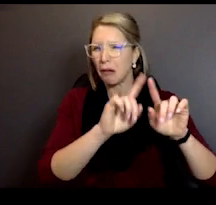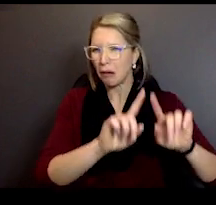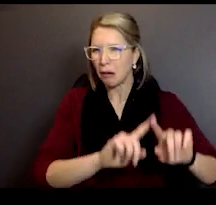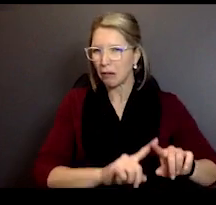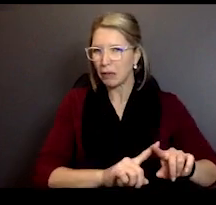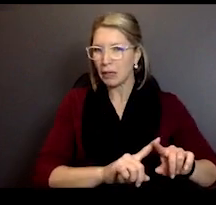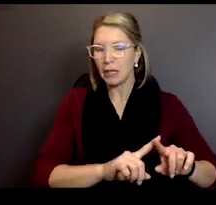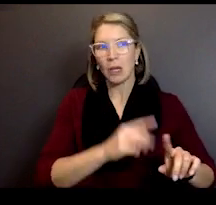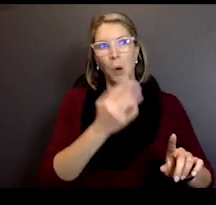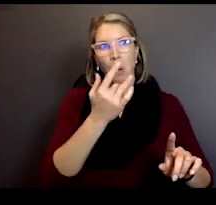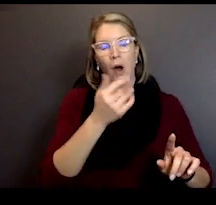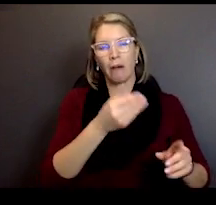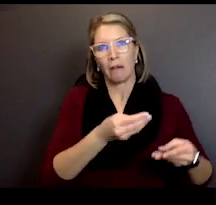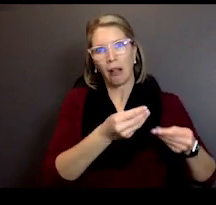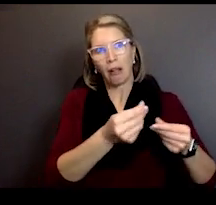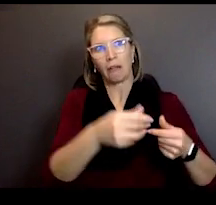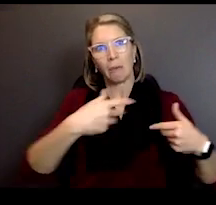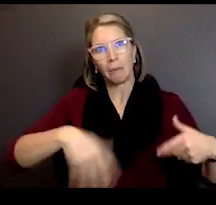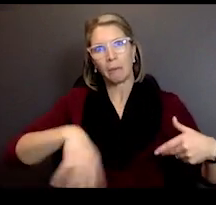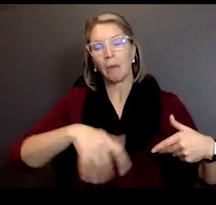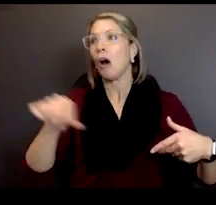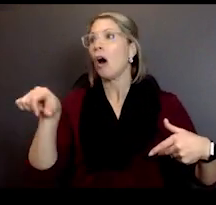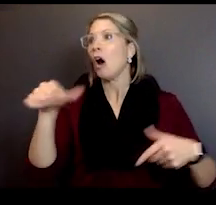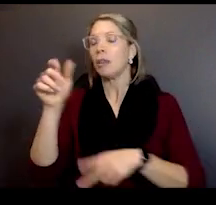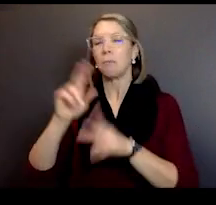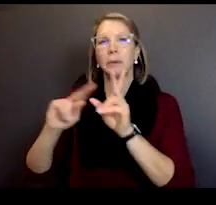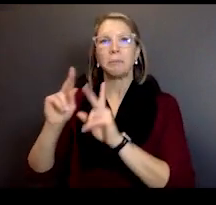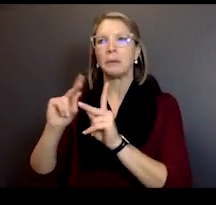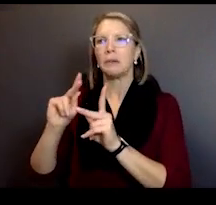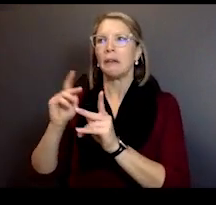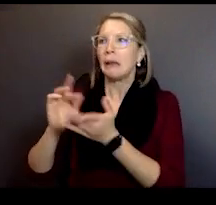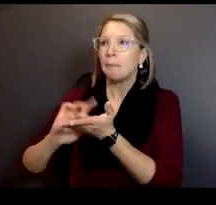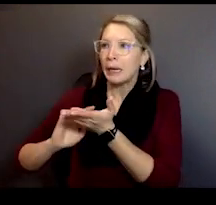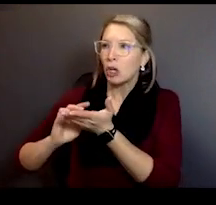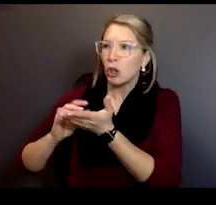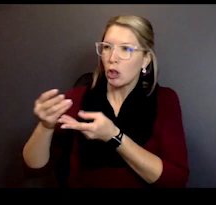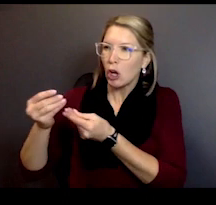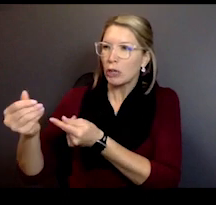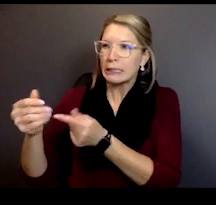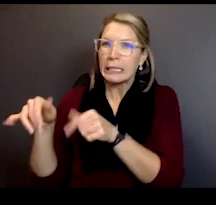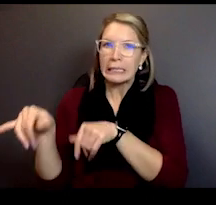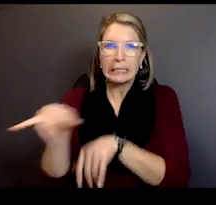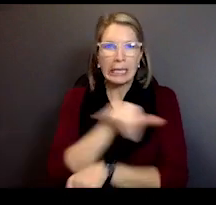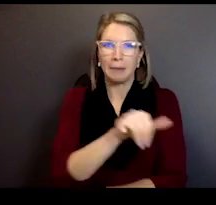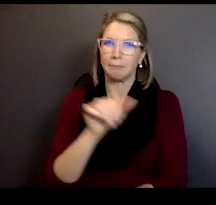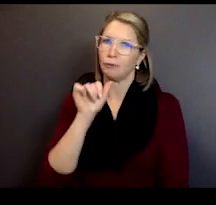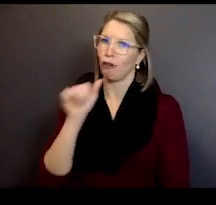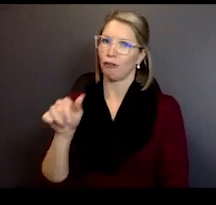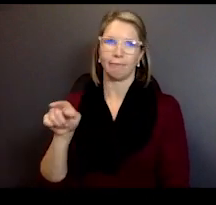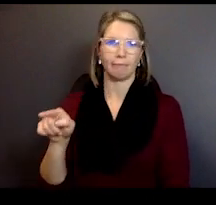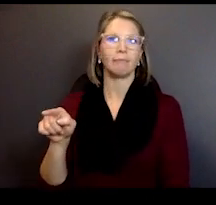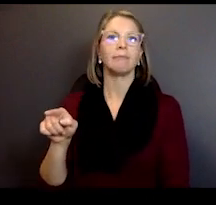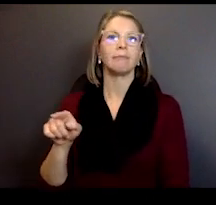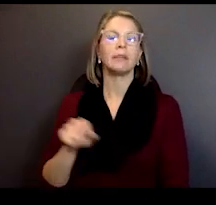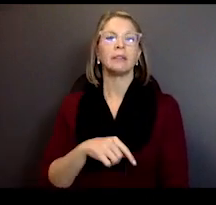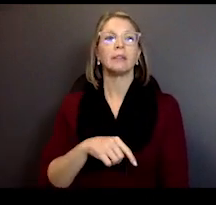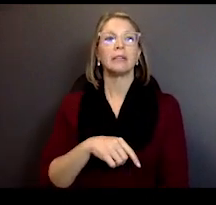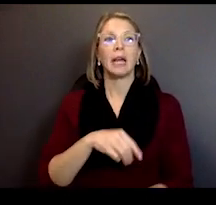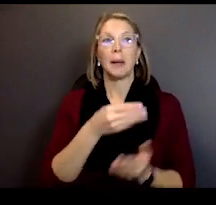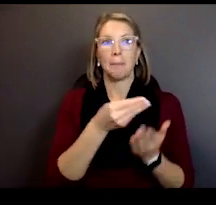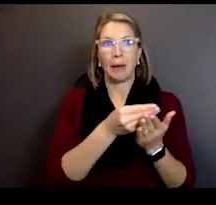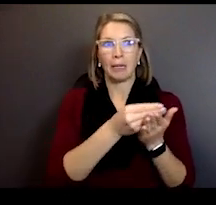disability. It helps to offset these costs that other taxpayers don't have to face. The DTC